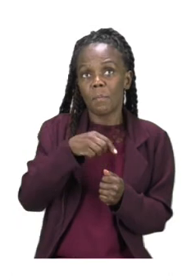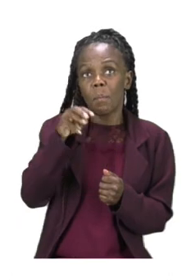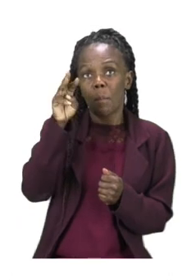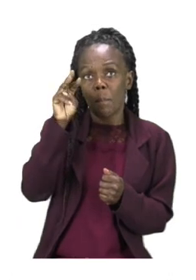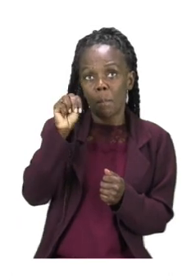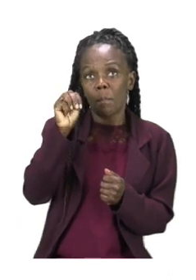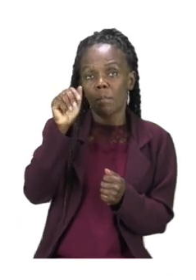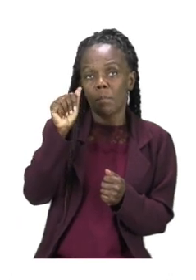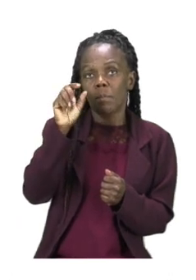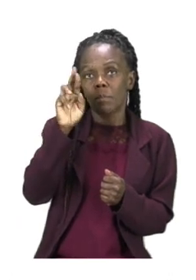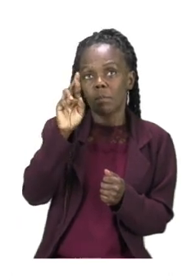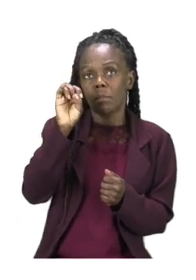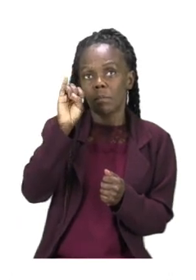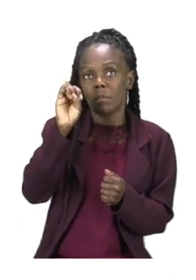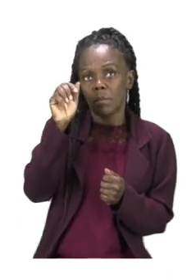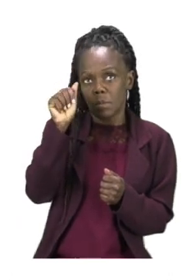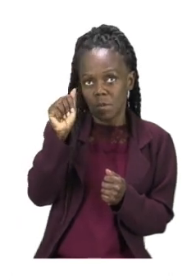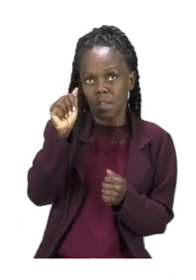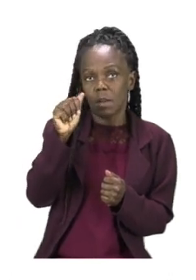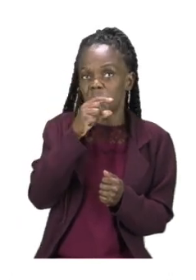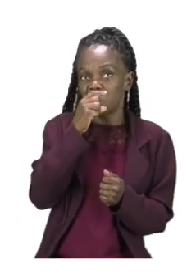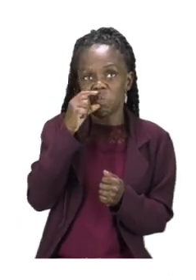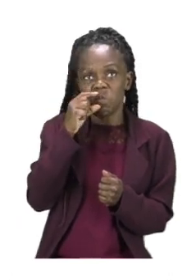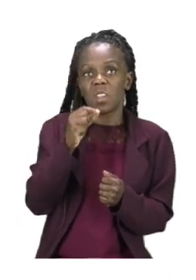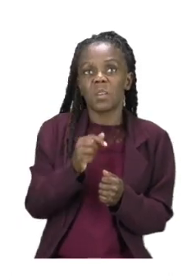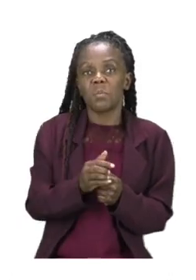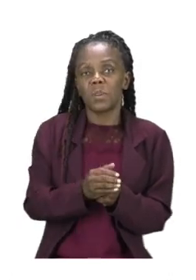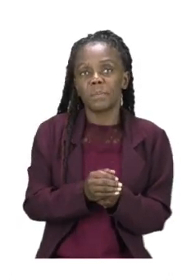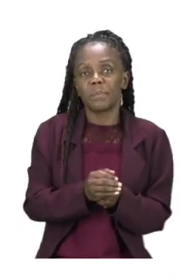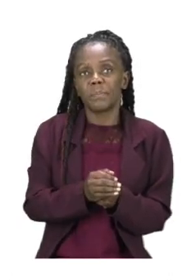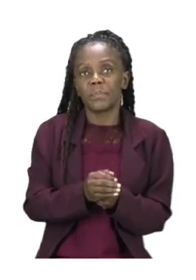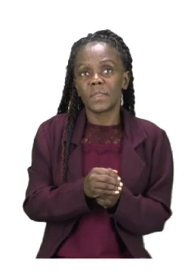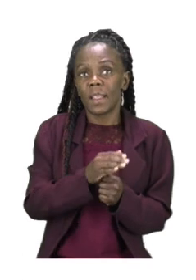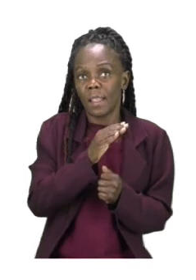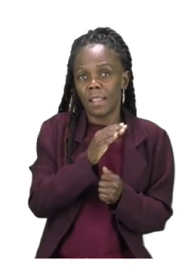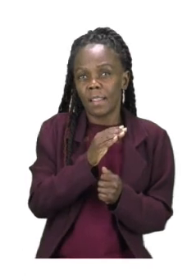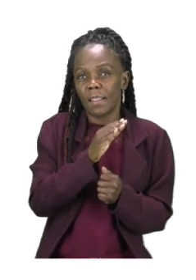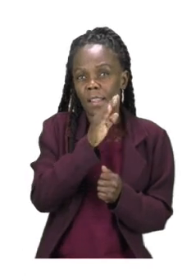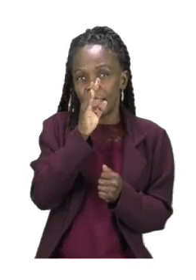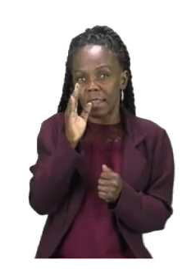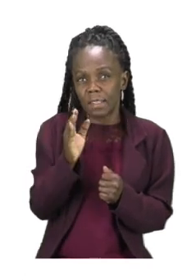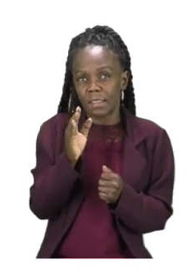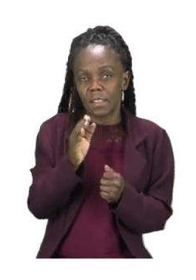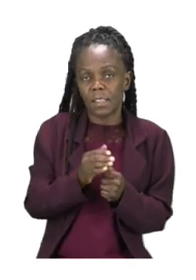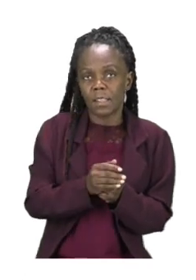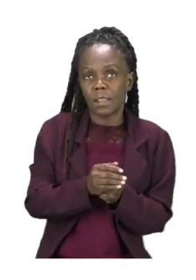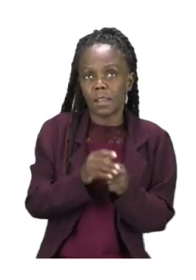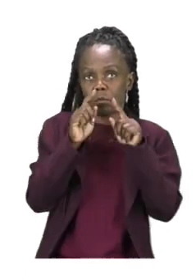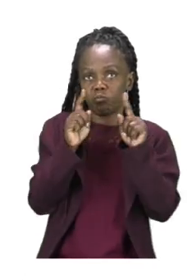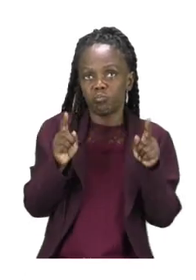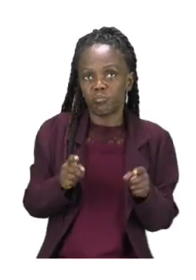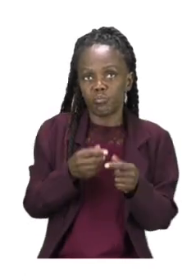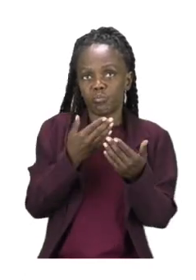Very good. Well done. The next person or the next picture that we can